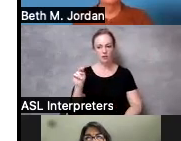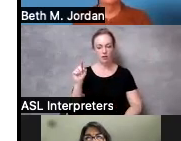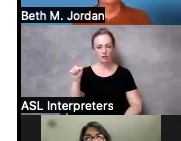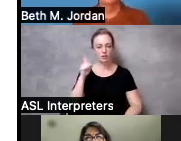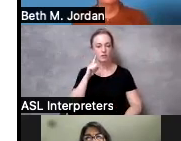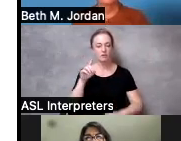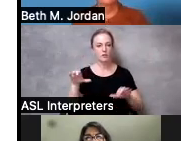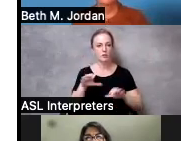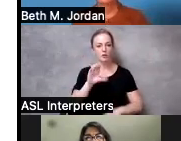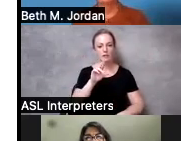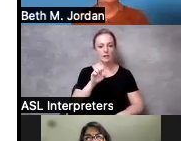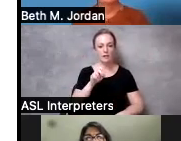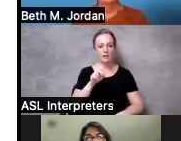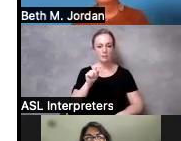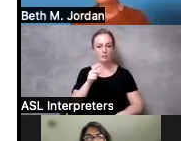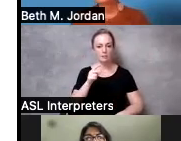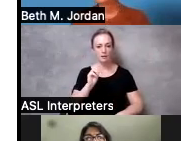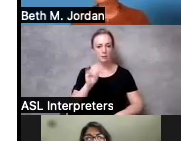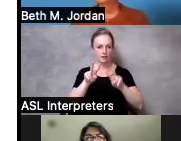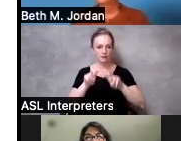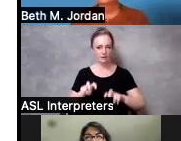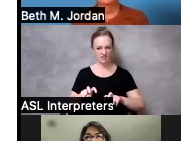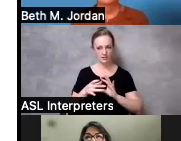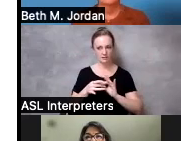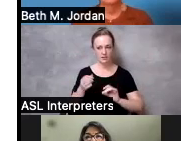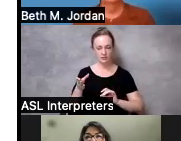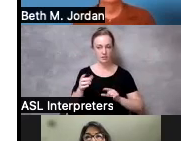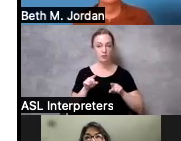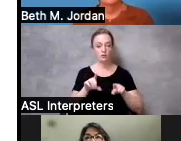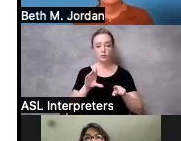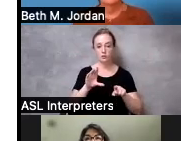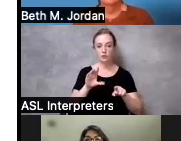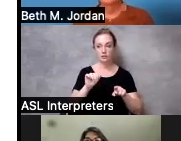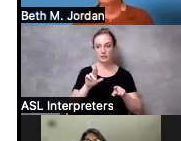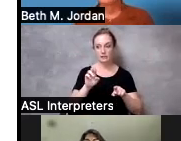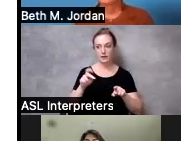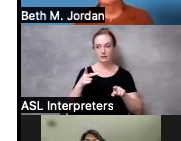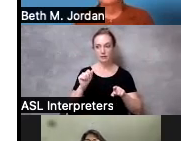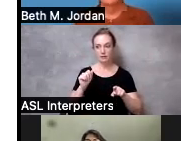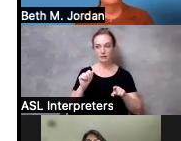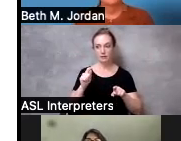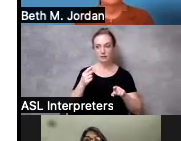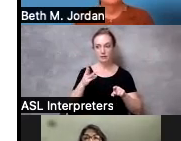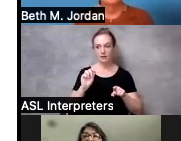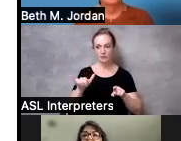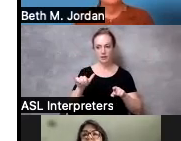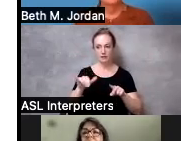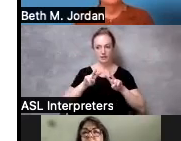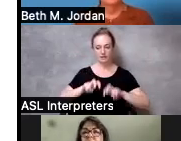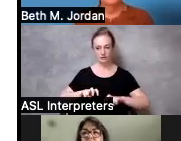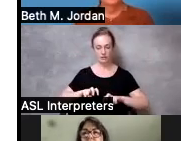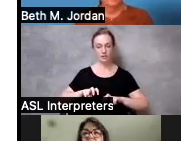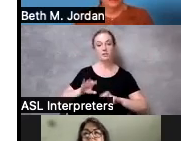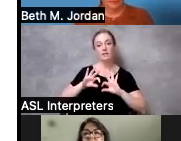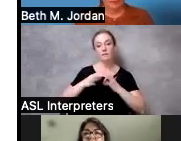pathways analysis, which is mentioned here. And during a care pathways analysis, a family's experience through the